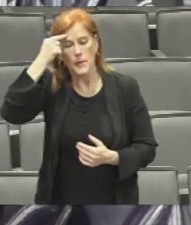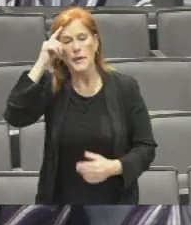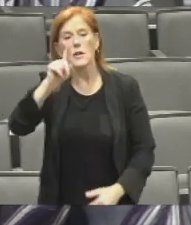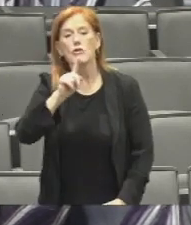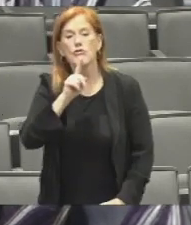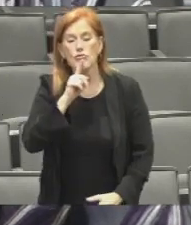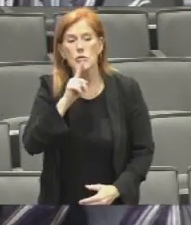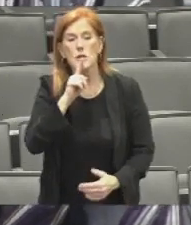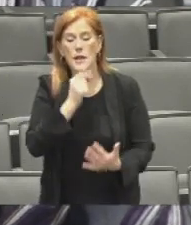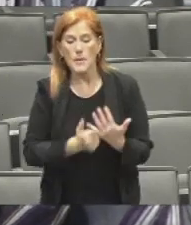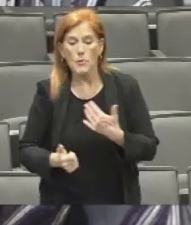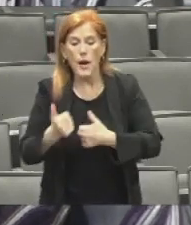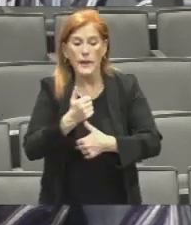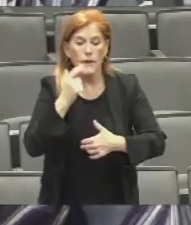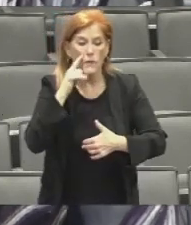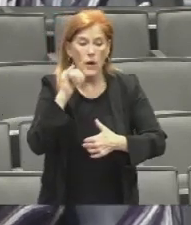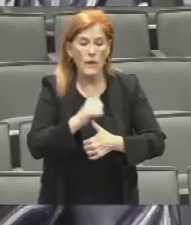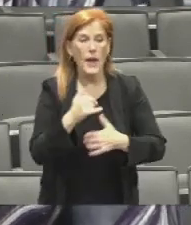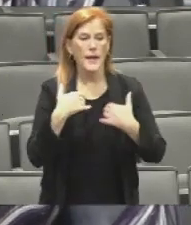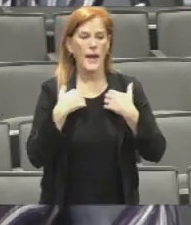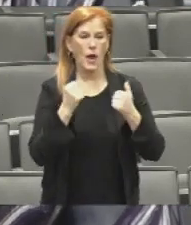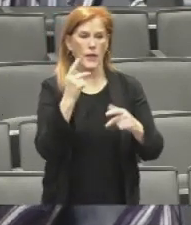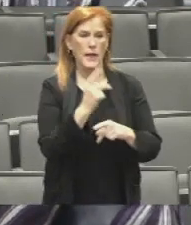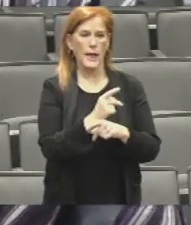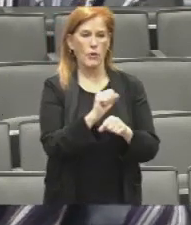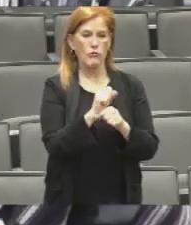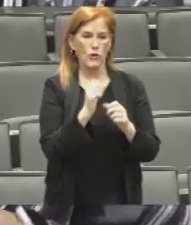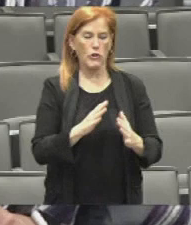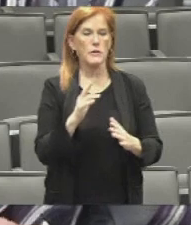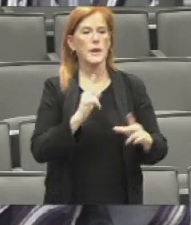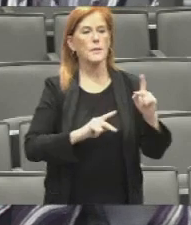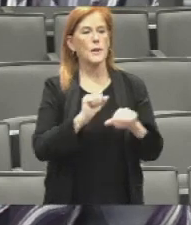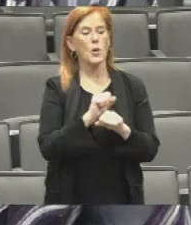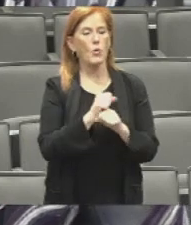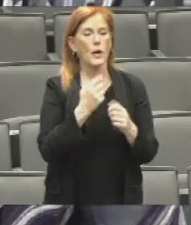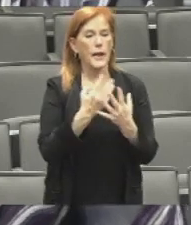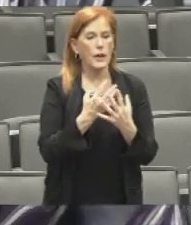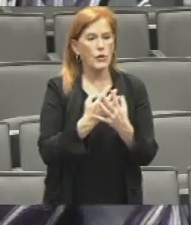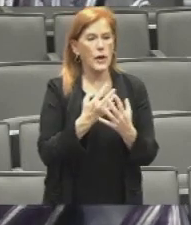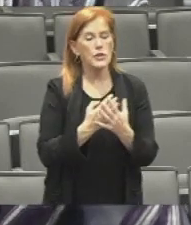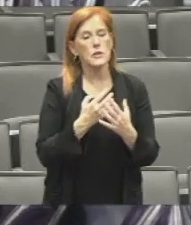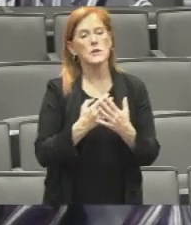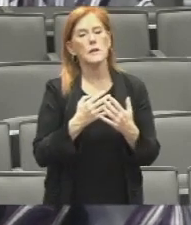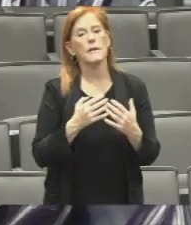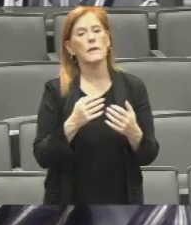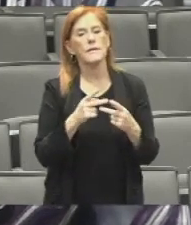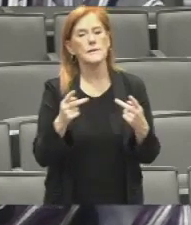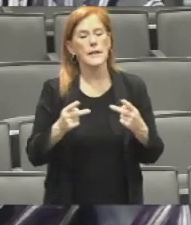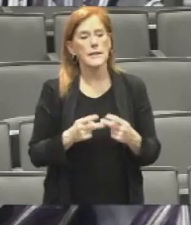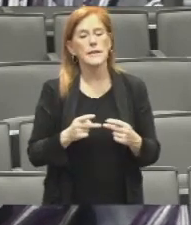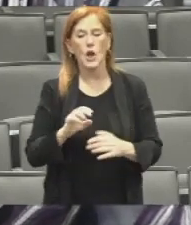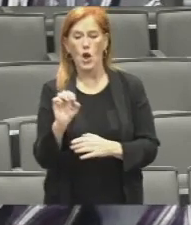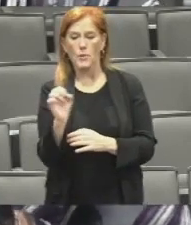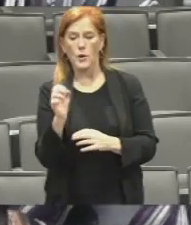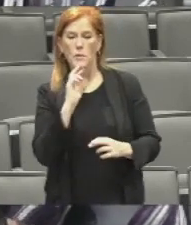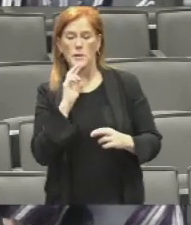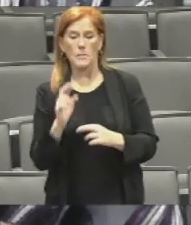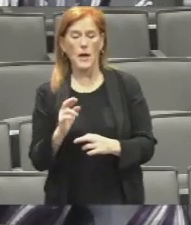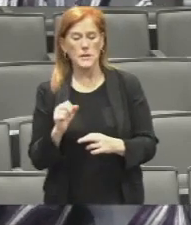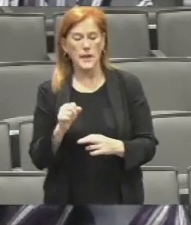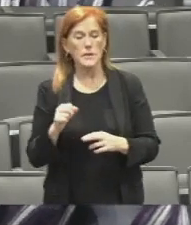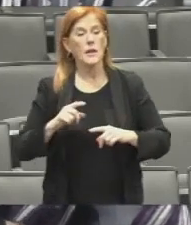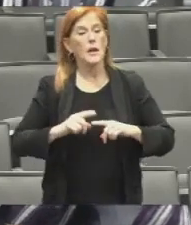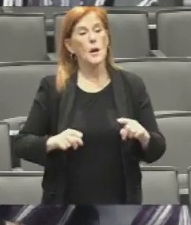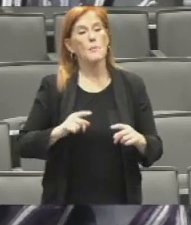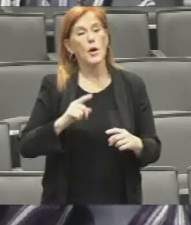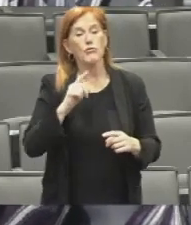the priority is for healthcare workers, for workers in correction facilities, emergency response to a certain degree, but really